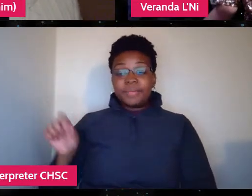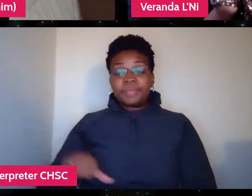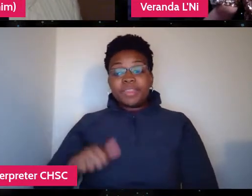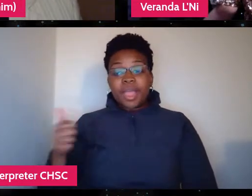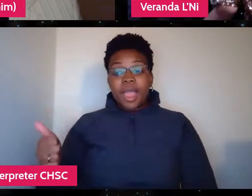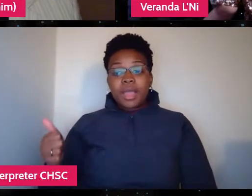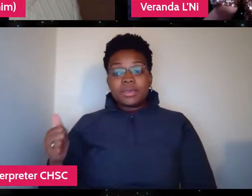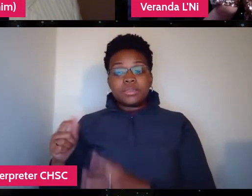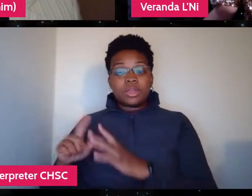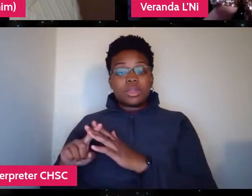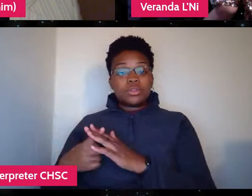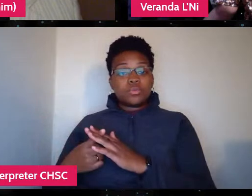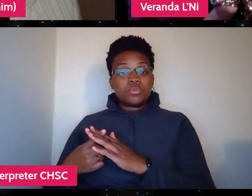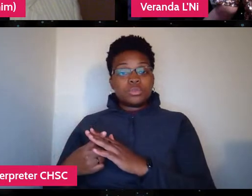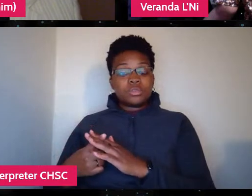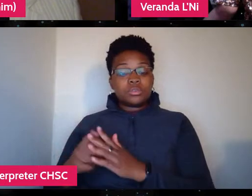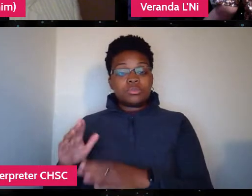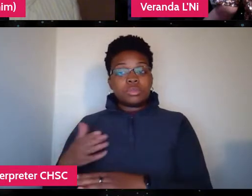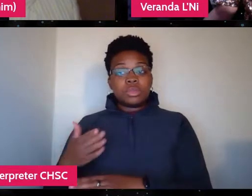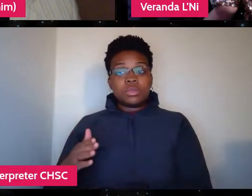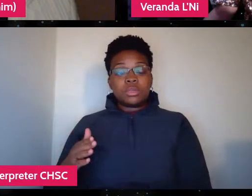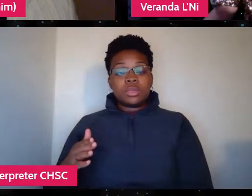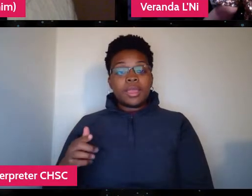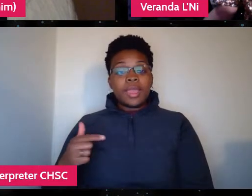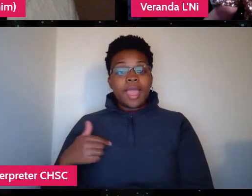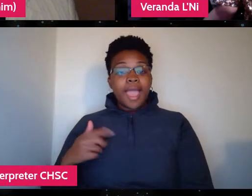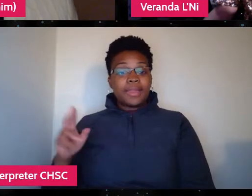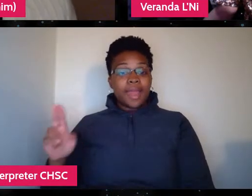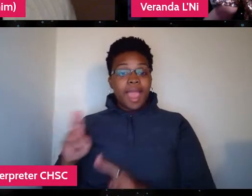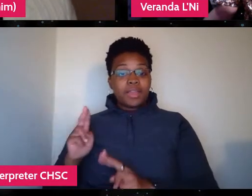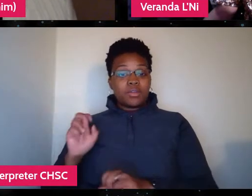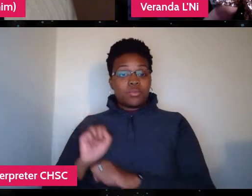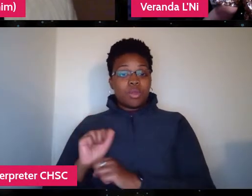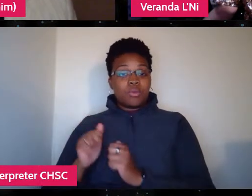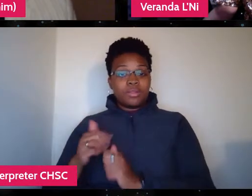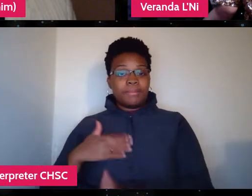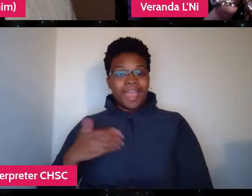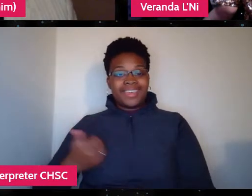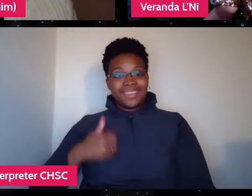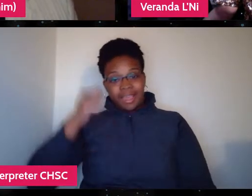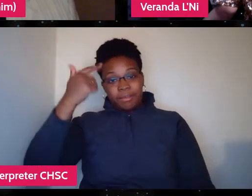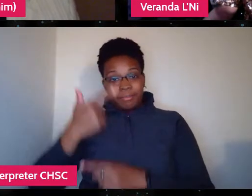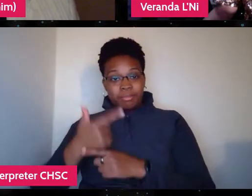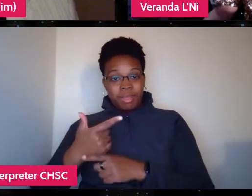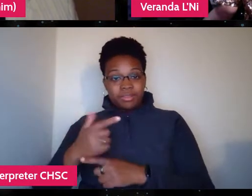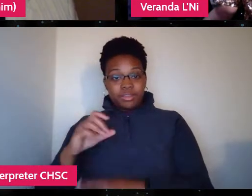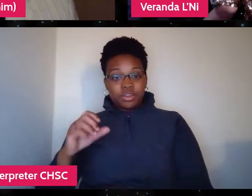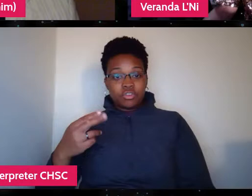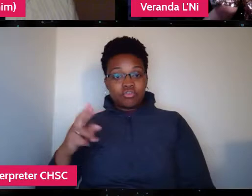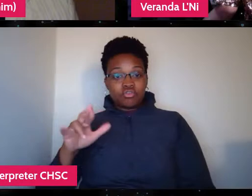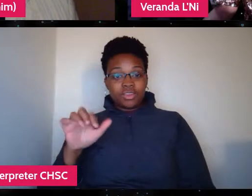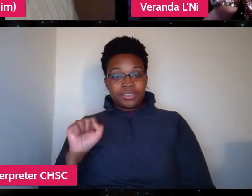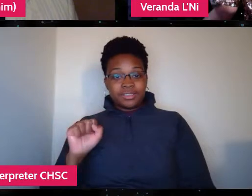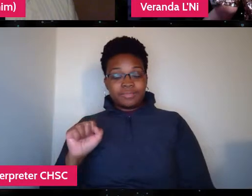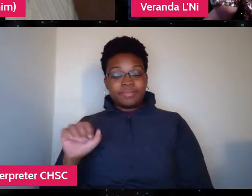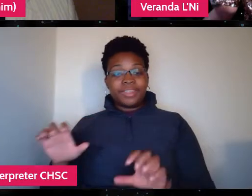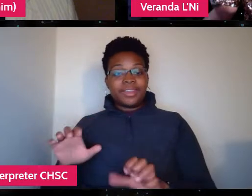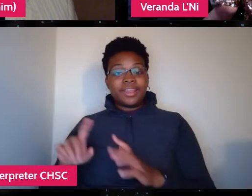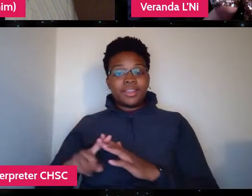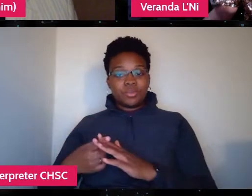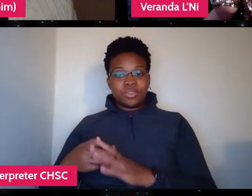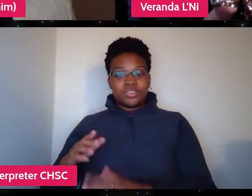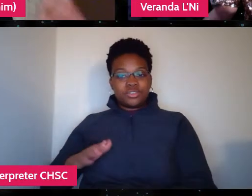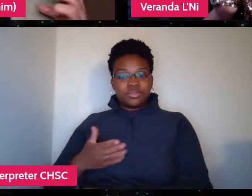the original score, I had the pleasure and honor to work with my younger brother Chris, who did the original score,